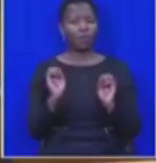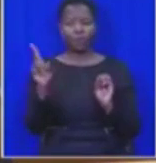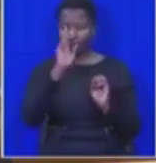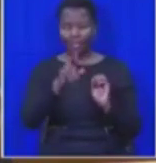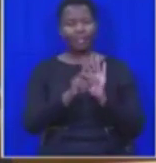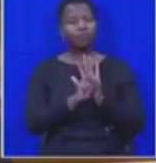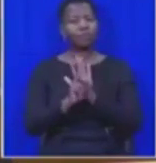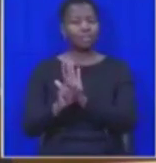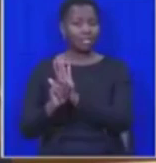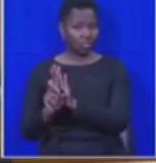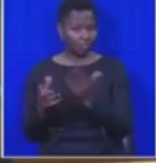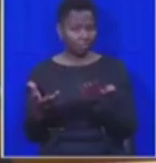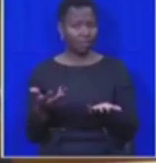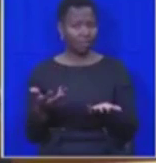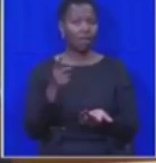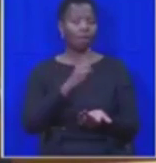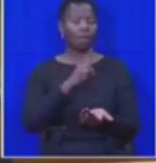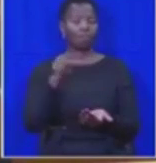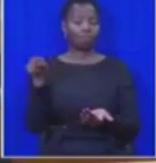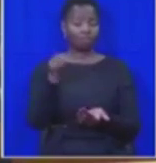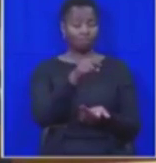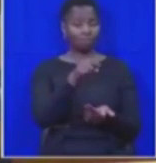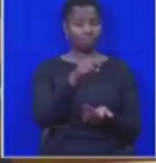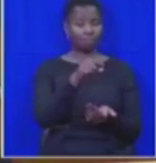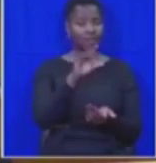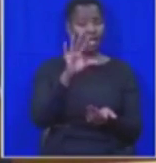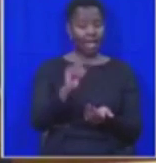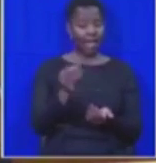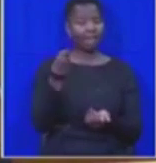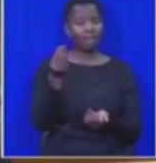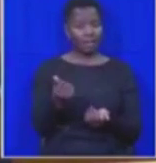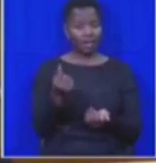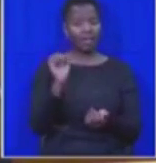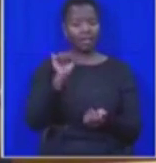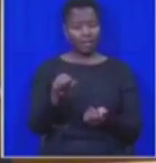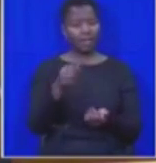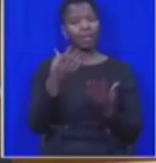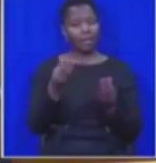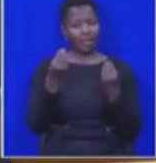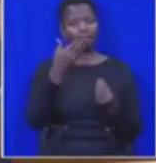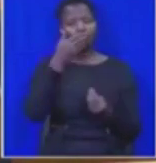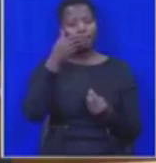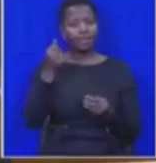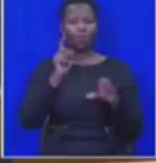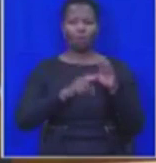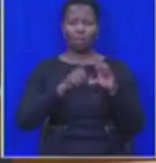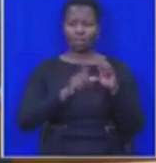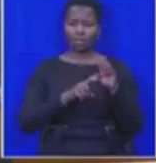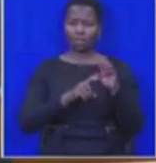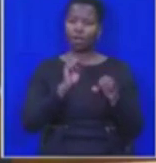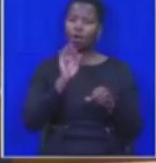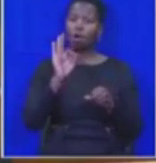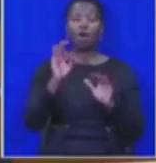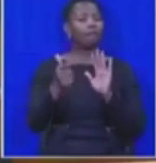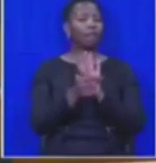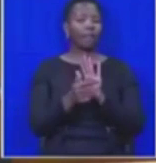representation. And those who have money, they will get the better quality of